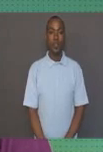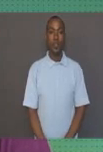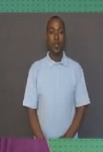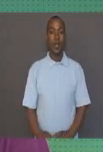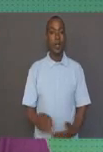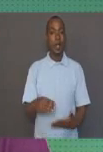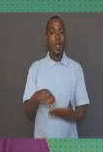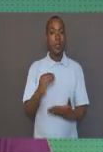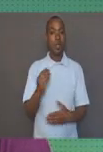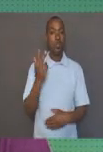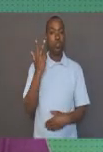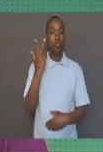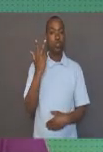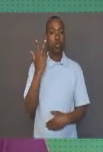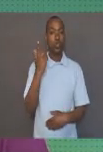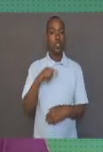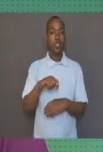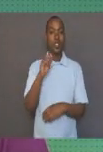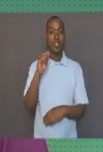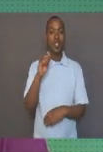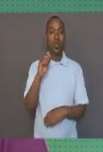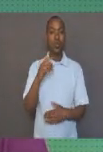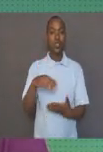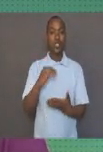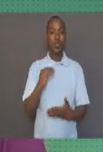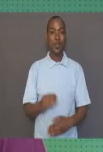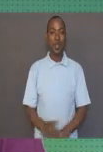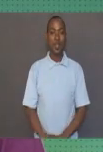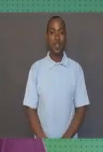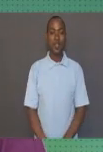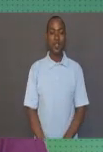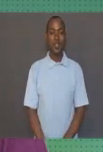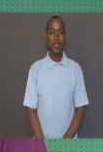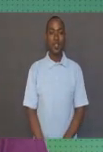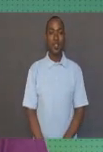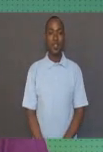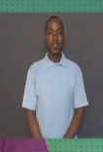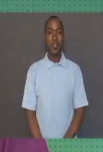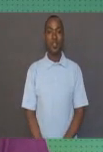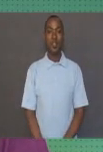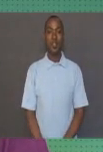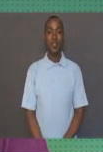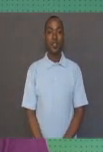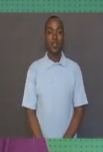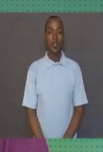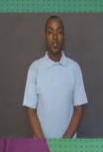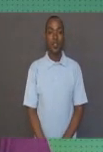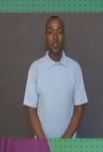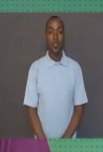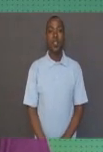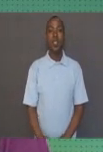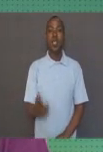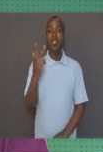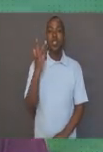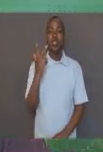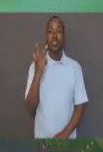3 organizations today and 3 organizations in our next